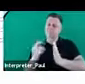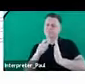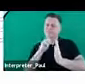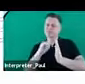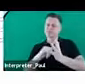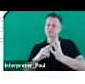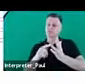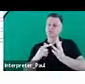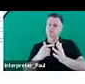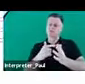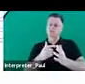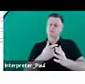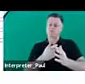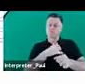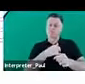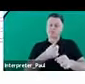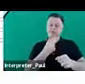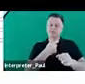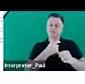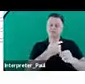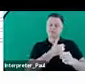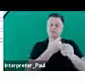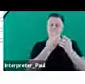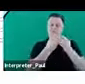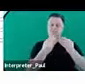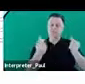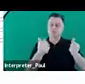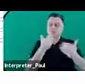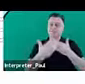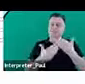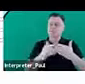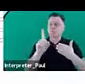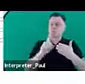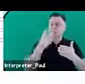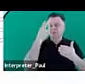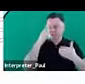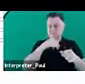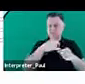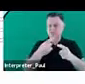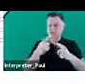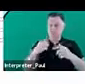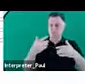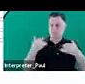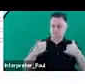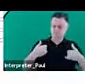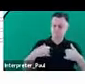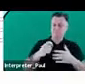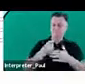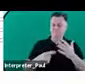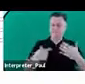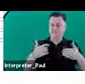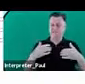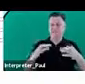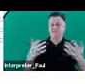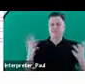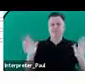effects of my medication to have worn off. So you don't even have to go into the ins and outs of what your condition is. They haven't said what the condition is. They've